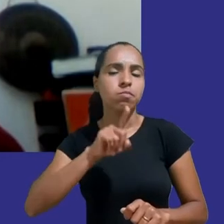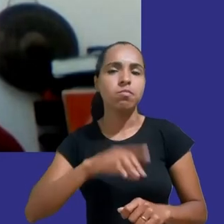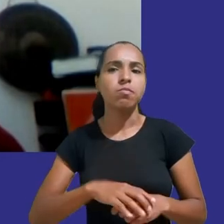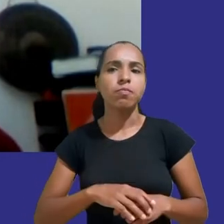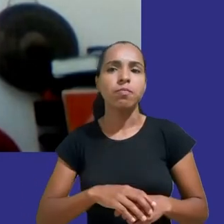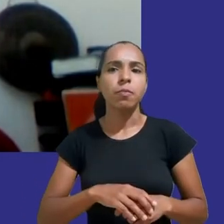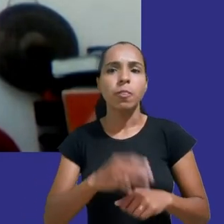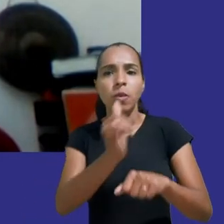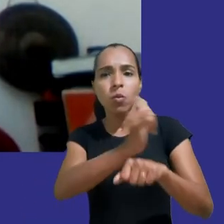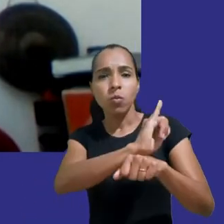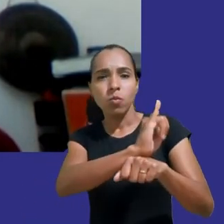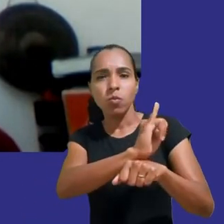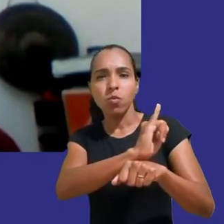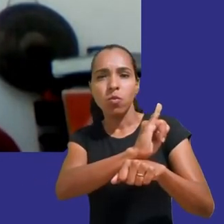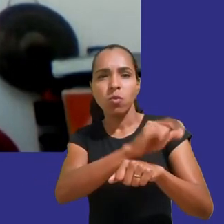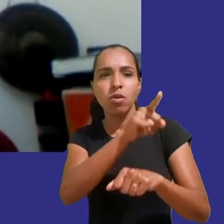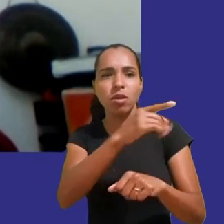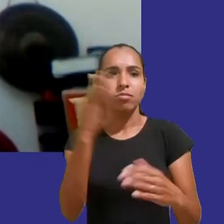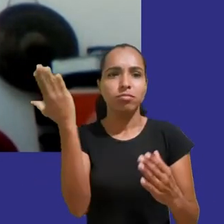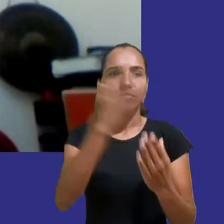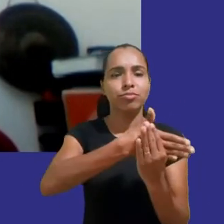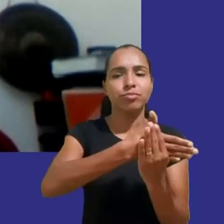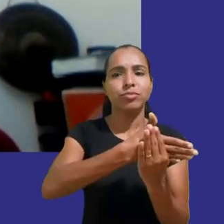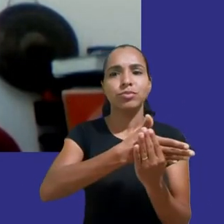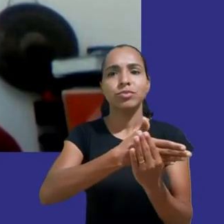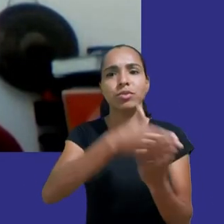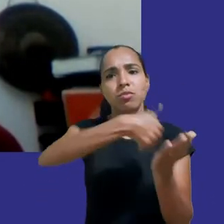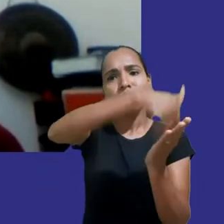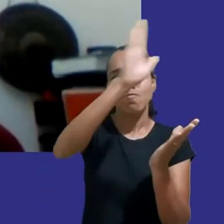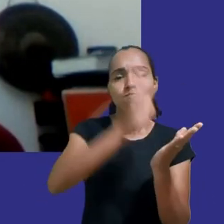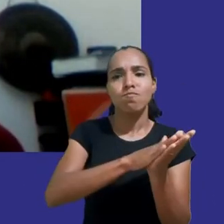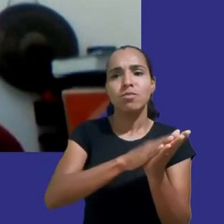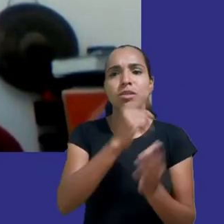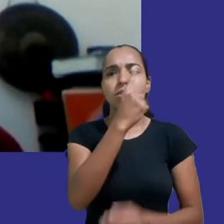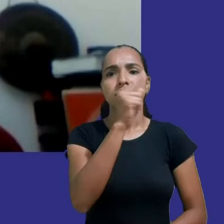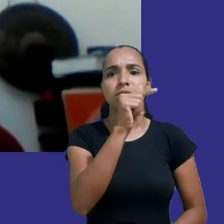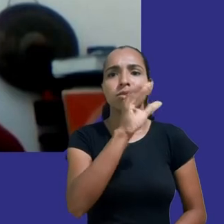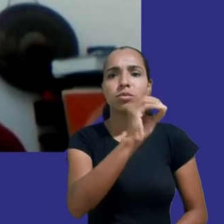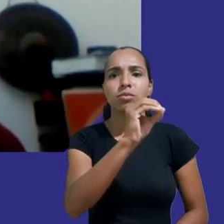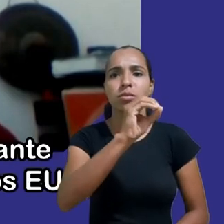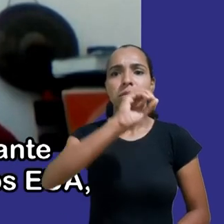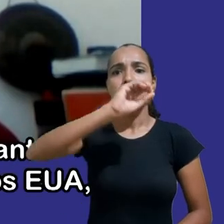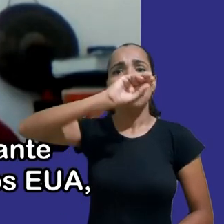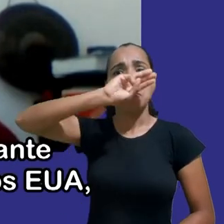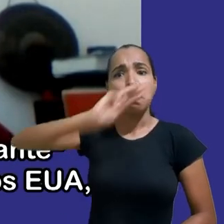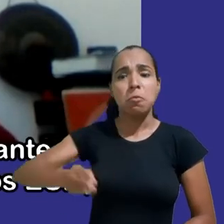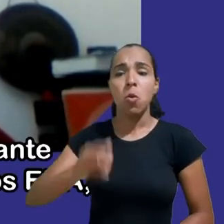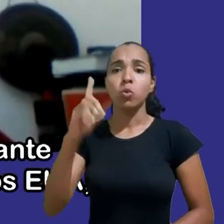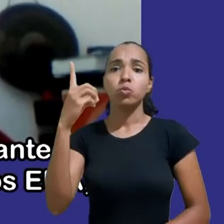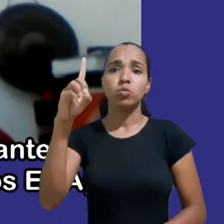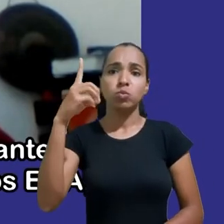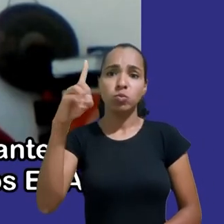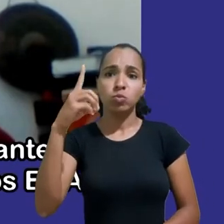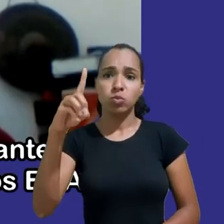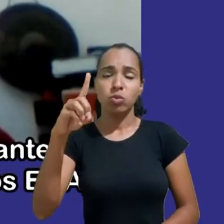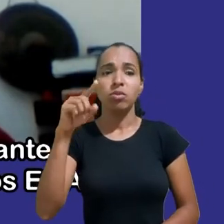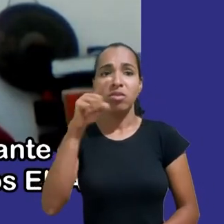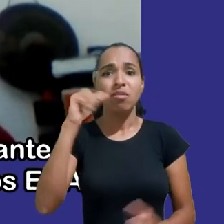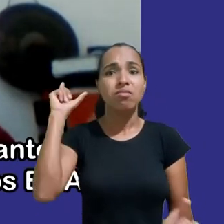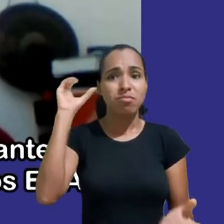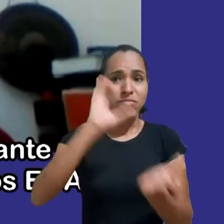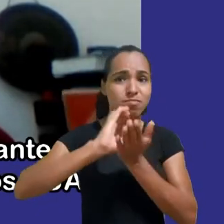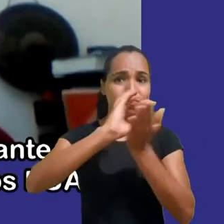were forced to pay a 170 million dollar fine for the FTC for breaking the